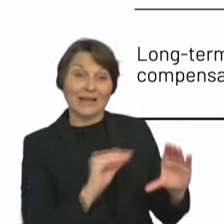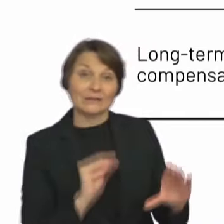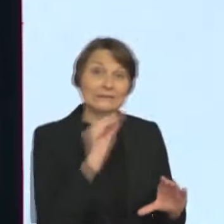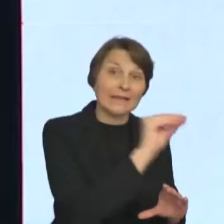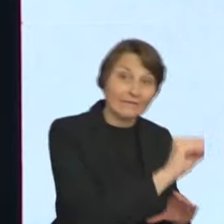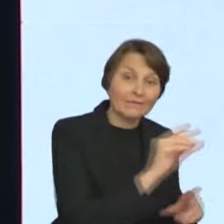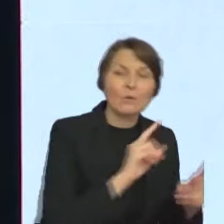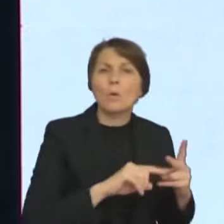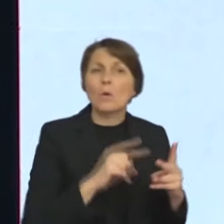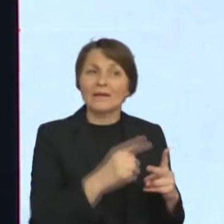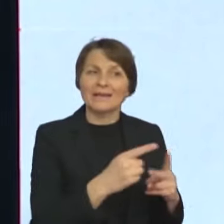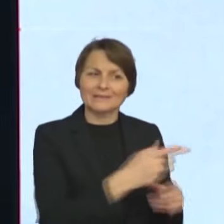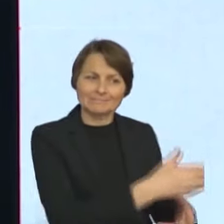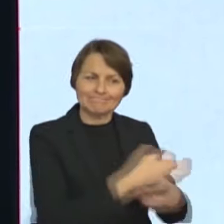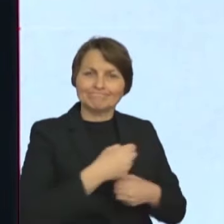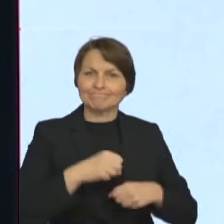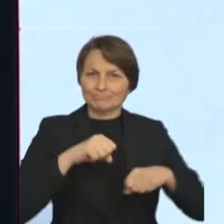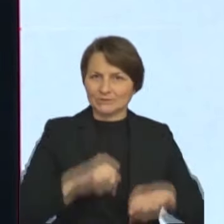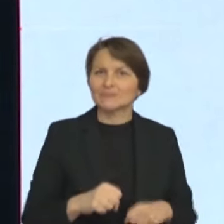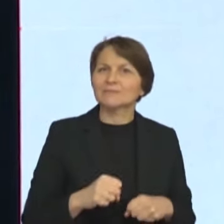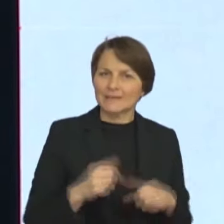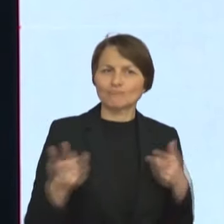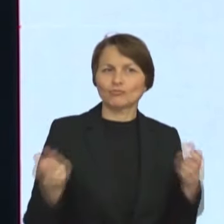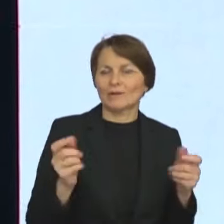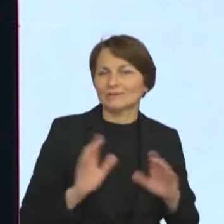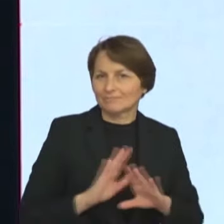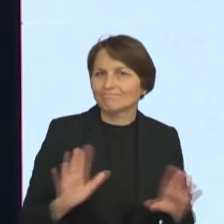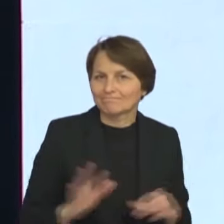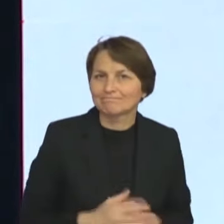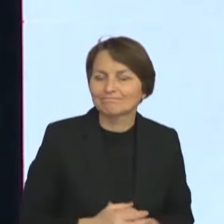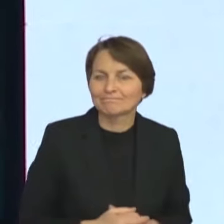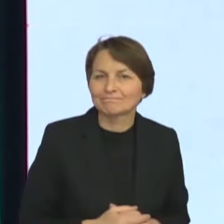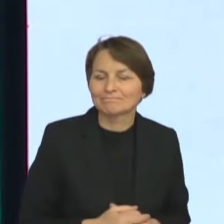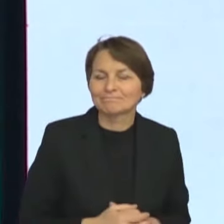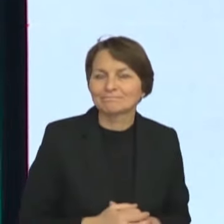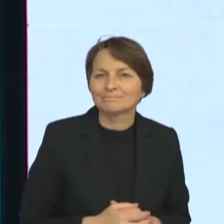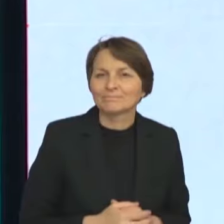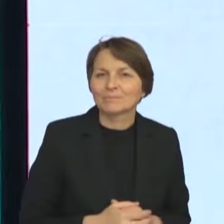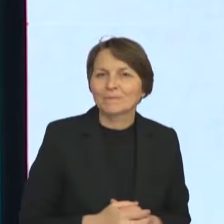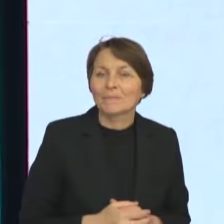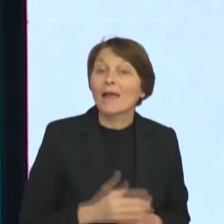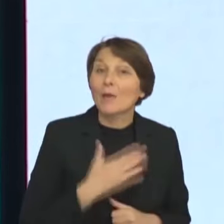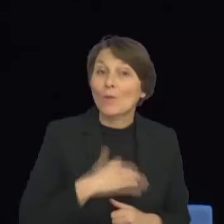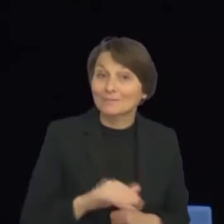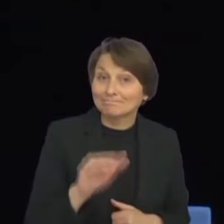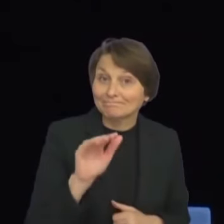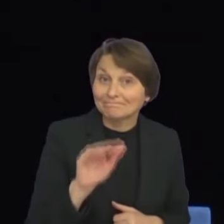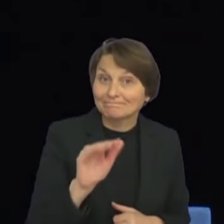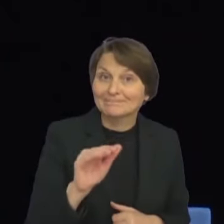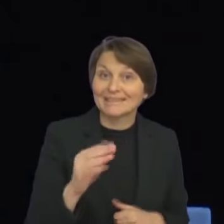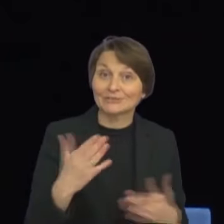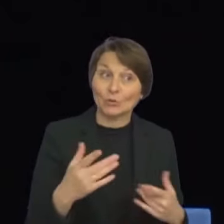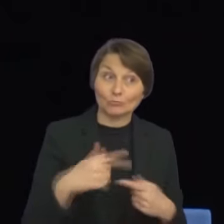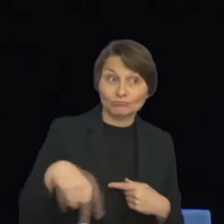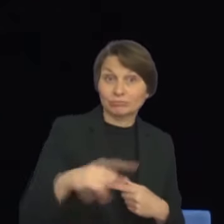his position as a director. I would also like to remind you that in the interests of responsibility